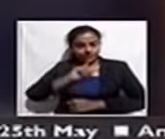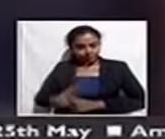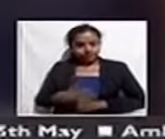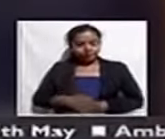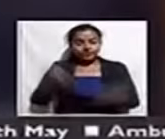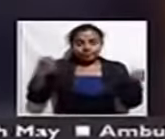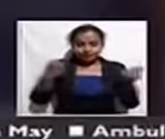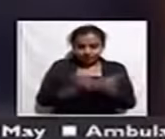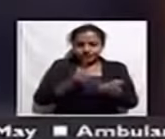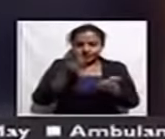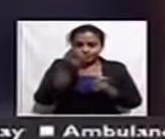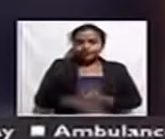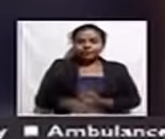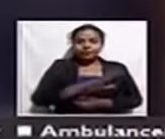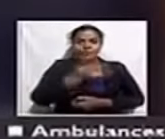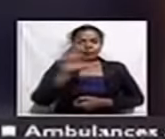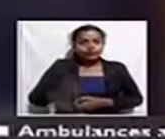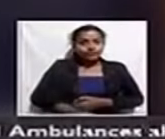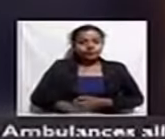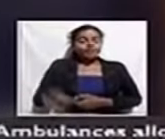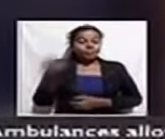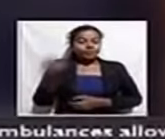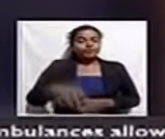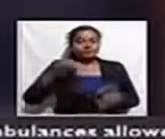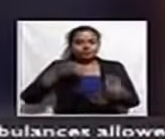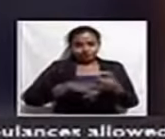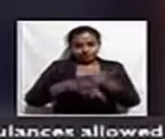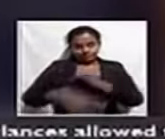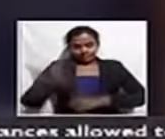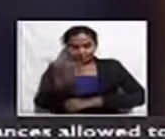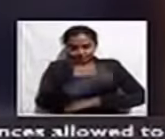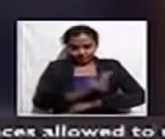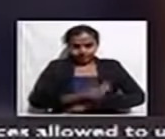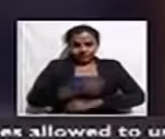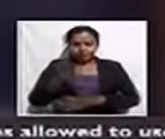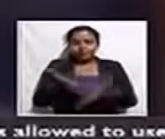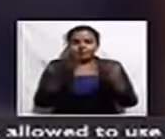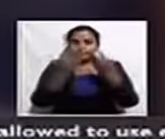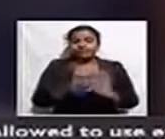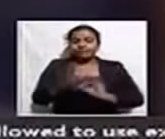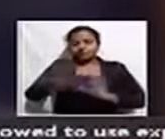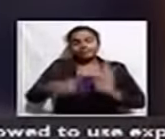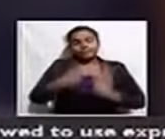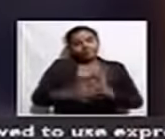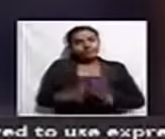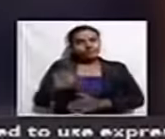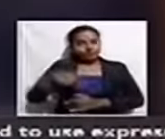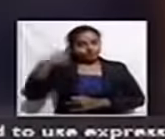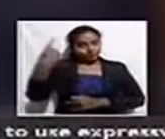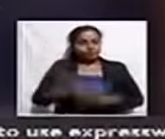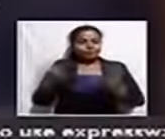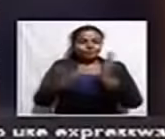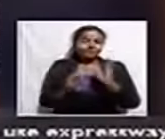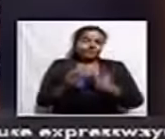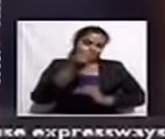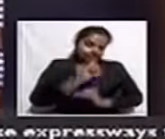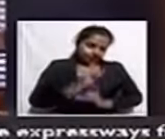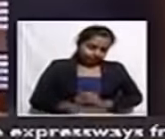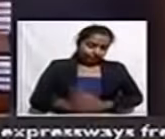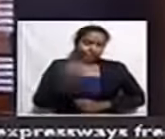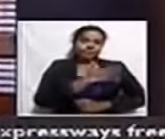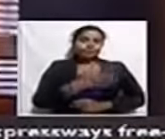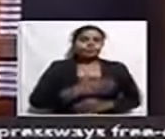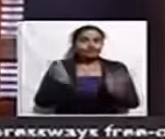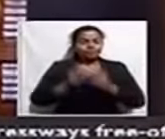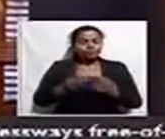500,000 Sinopharm vaccines from China will reach Sri Lanka next Tuesday. The ambassador had conveyed the message to the president during